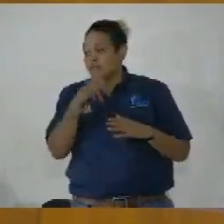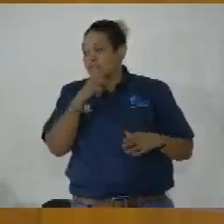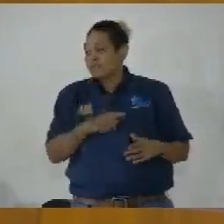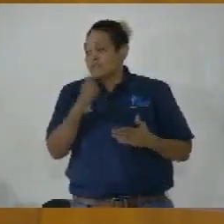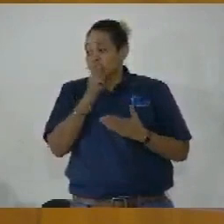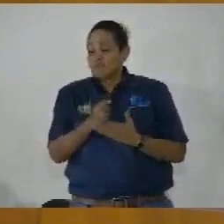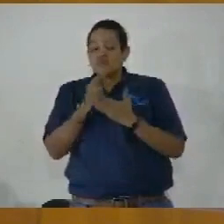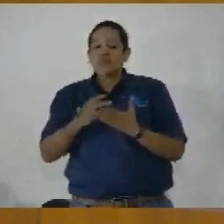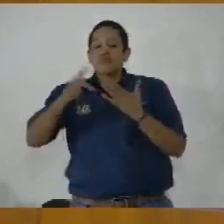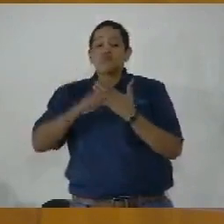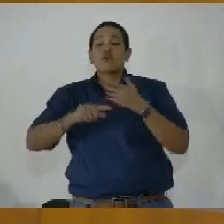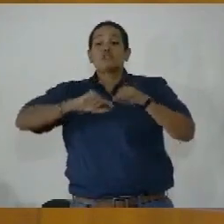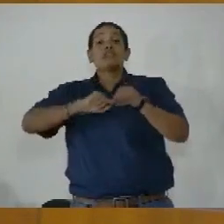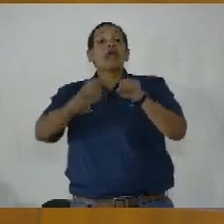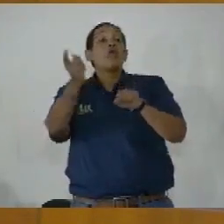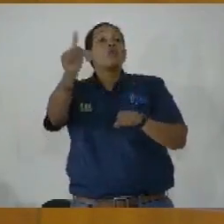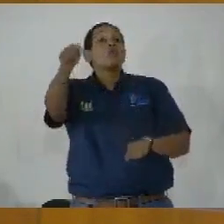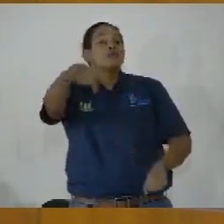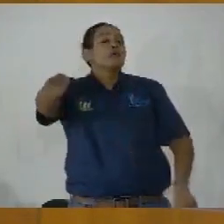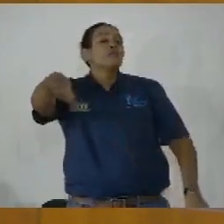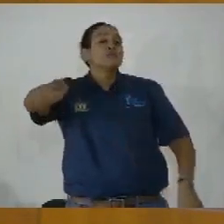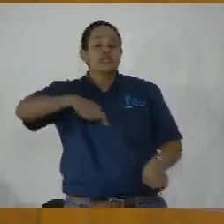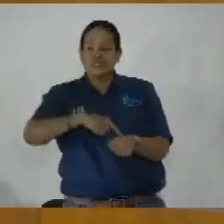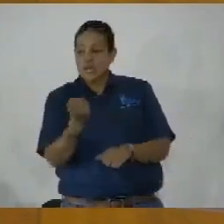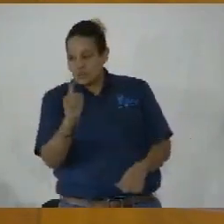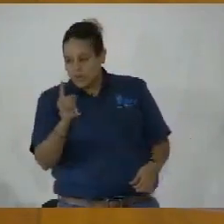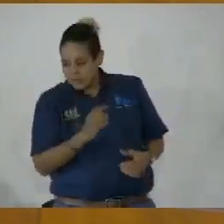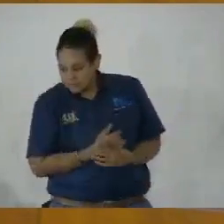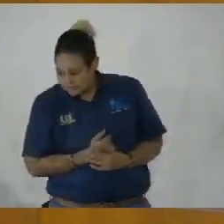rehabilitation projects starting in the following constituencies.